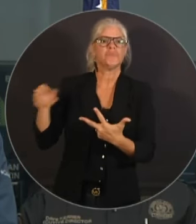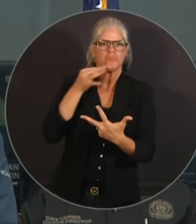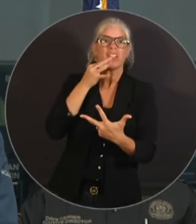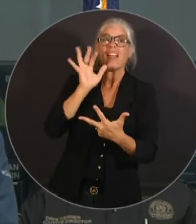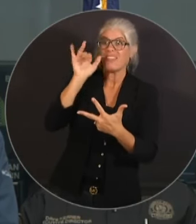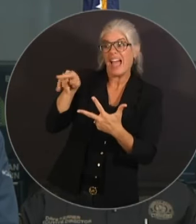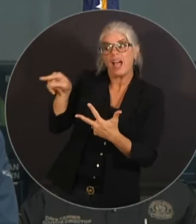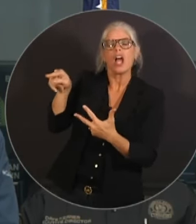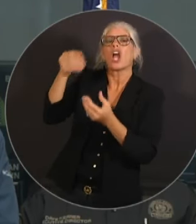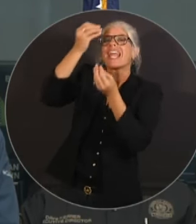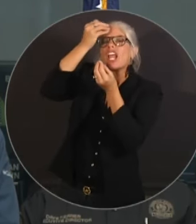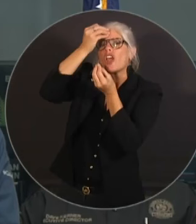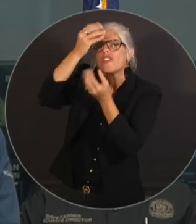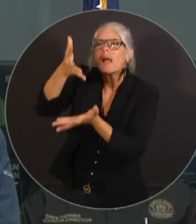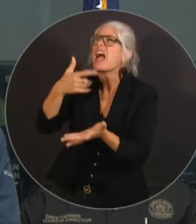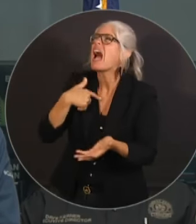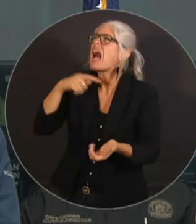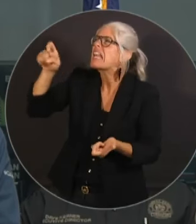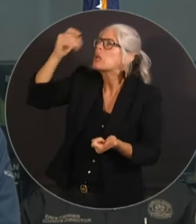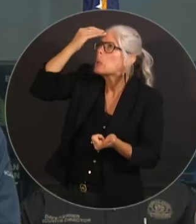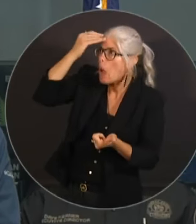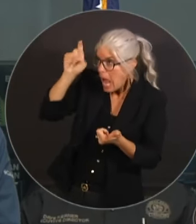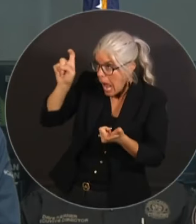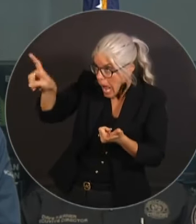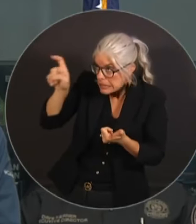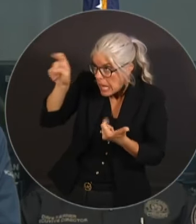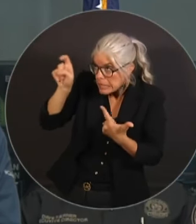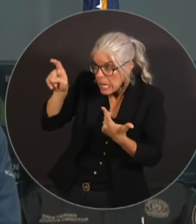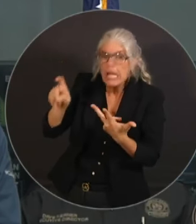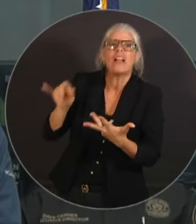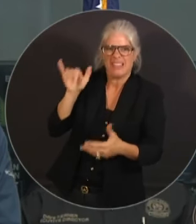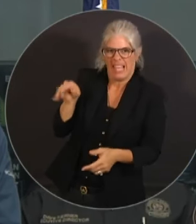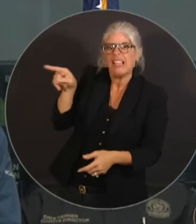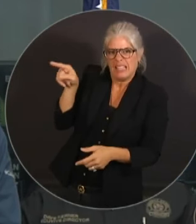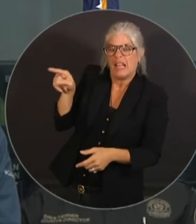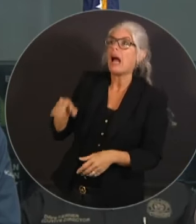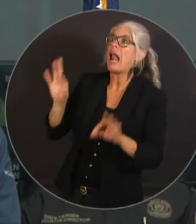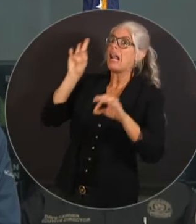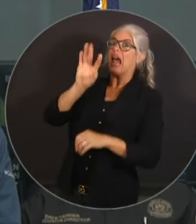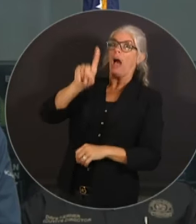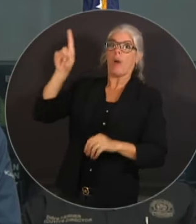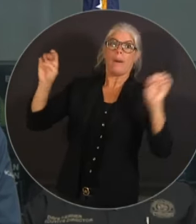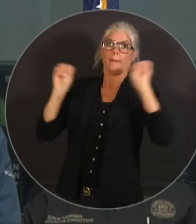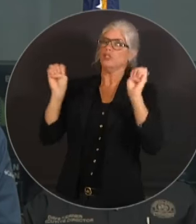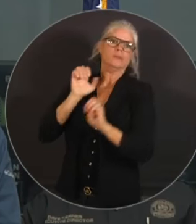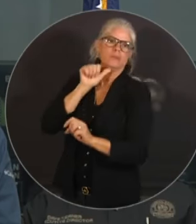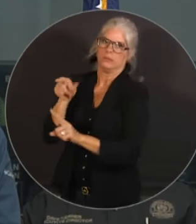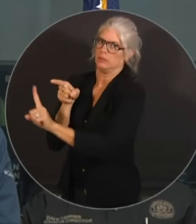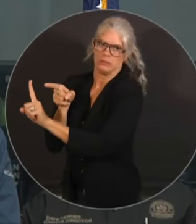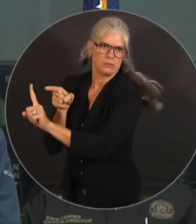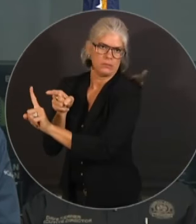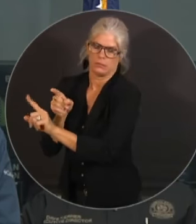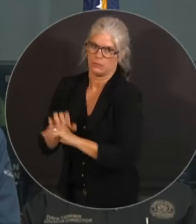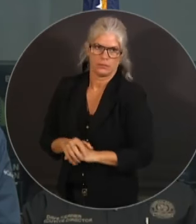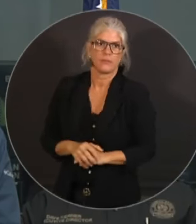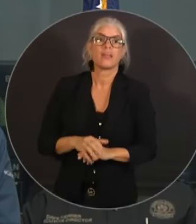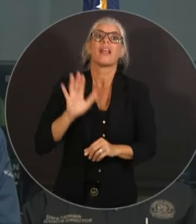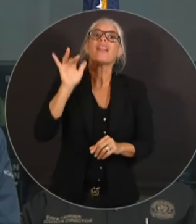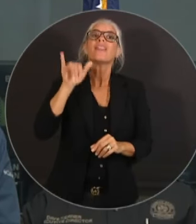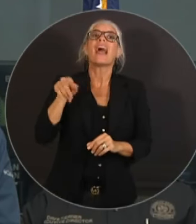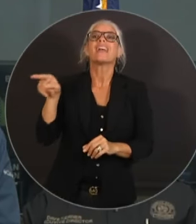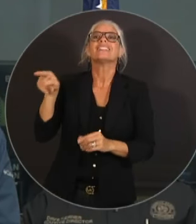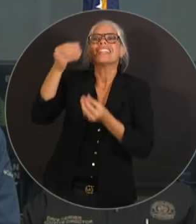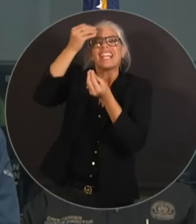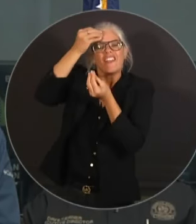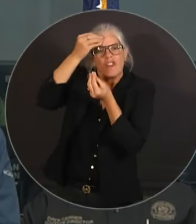not a helpline. If you call there and say, I need help with, they'll be able to give your information to somebody else. But again, that is a information